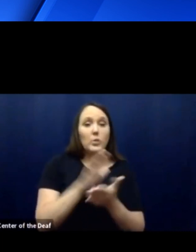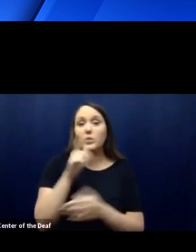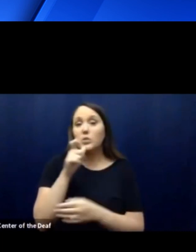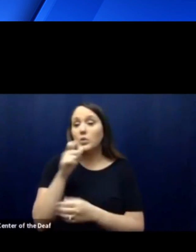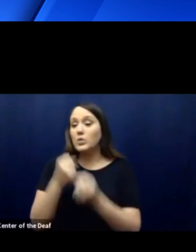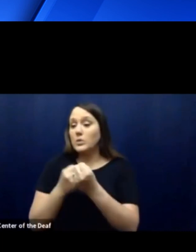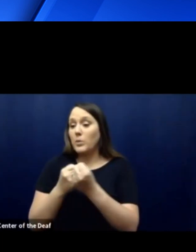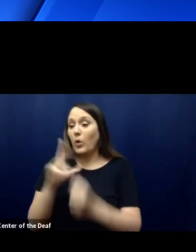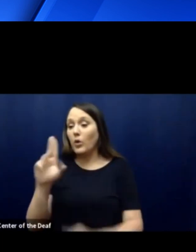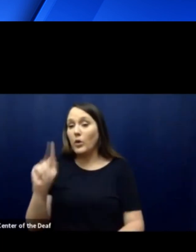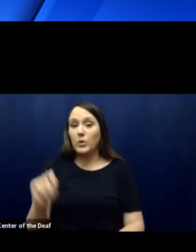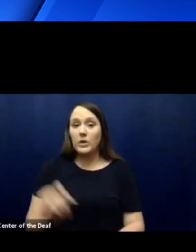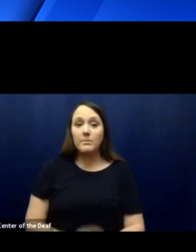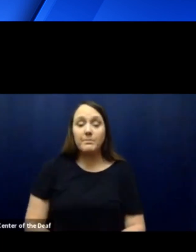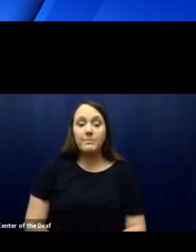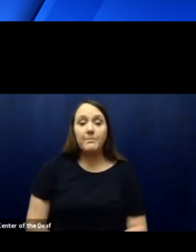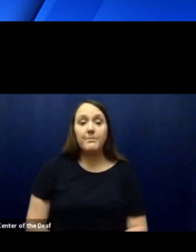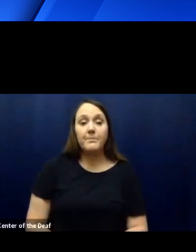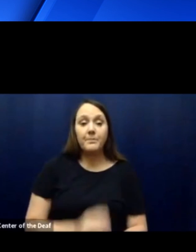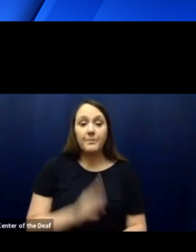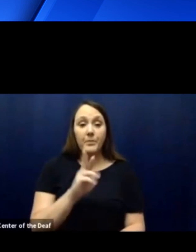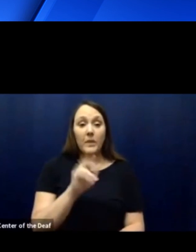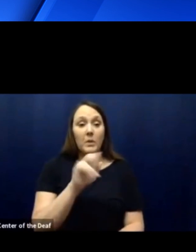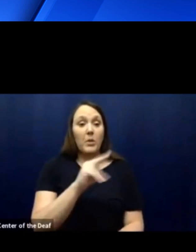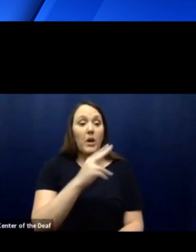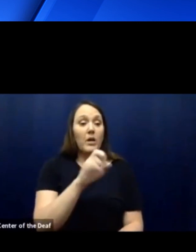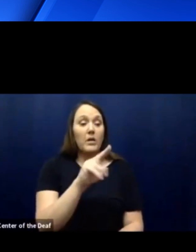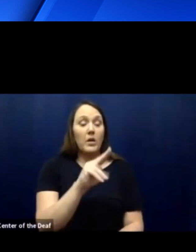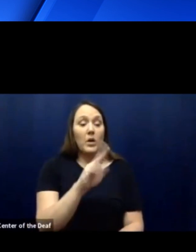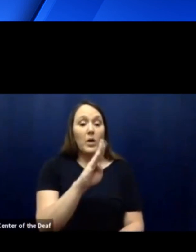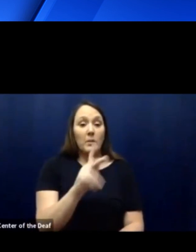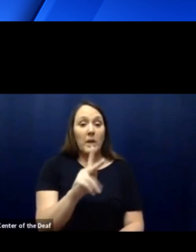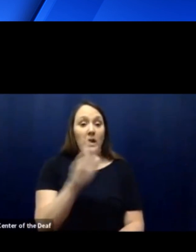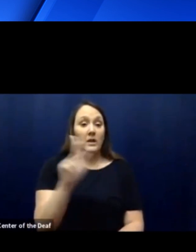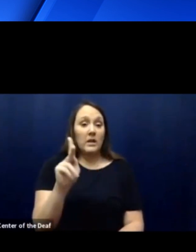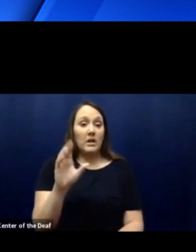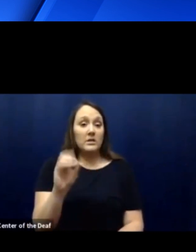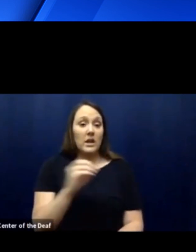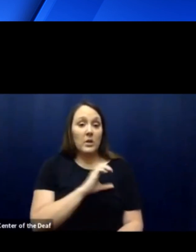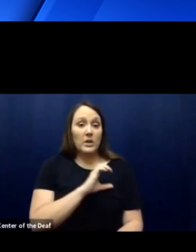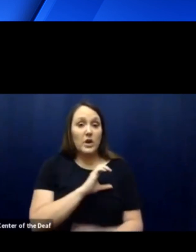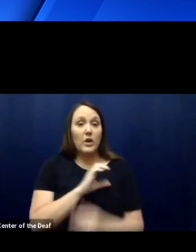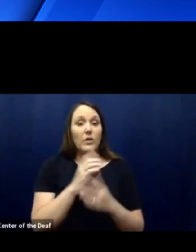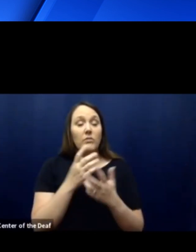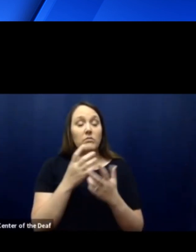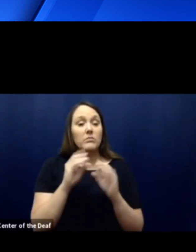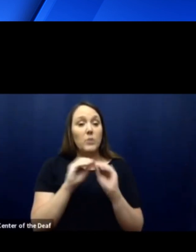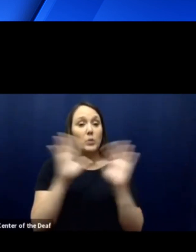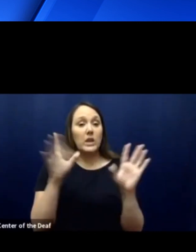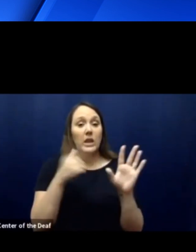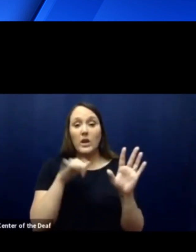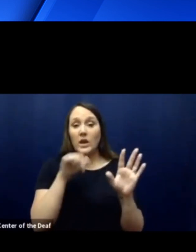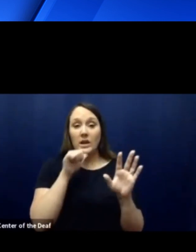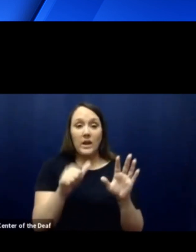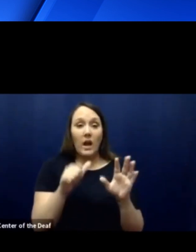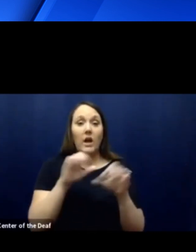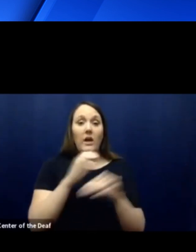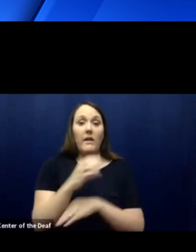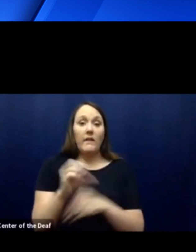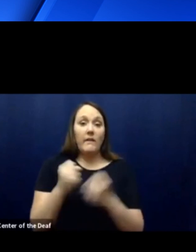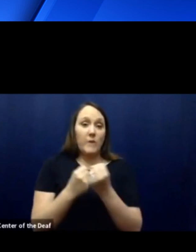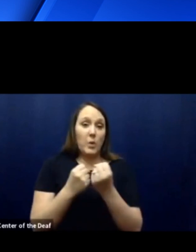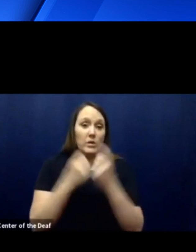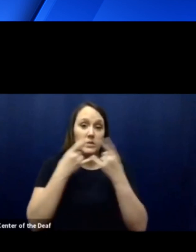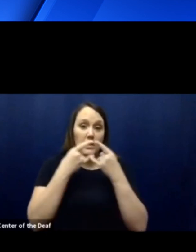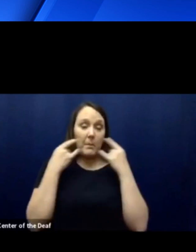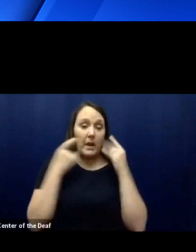UT. From Brian Hornback, the Knox County Sheriff was clear in media that he would not enforce the mask mandate. Has he made a